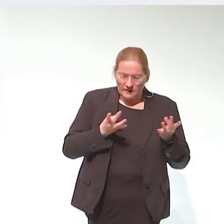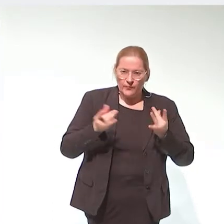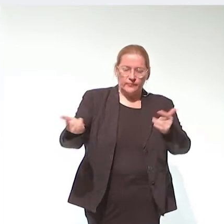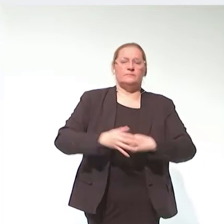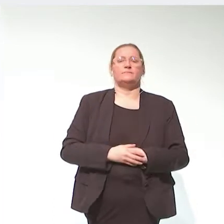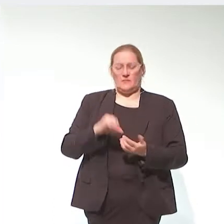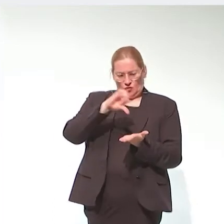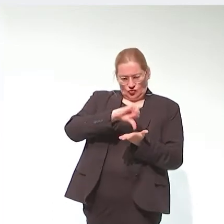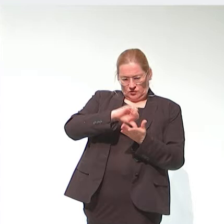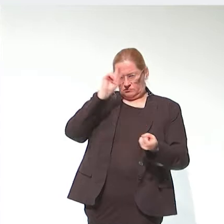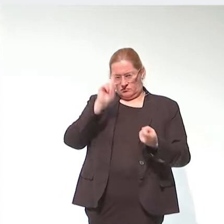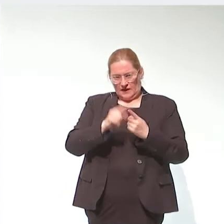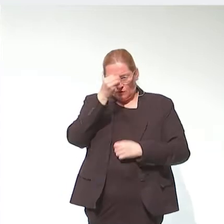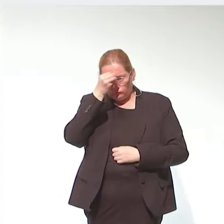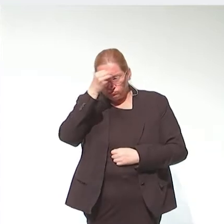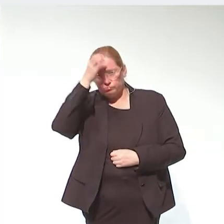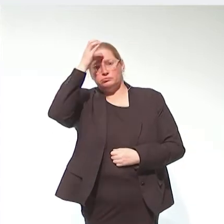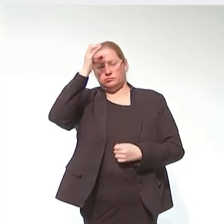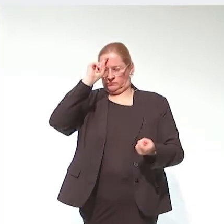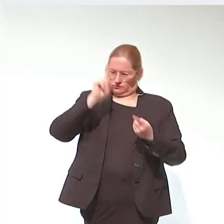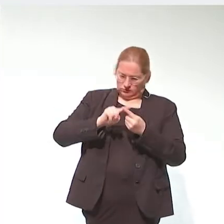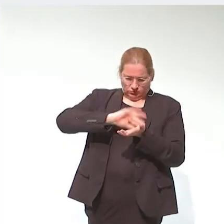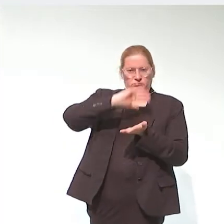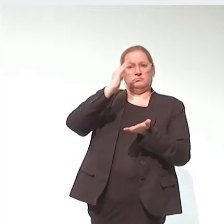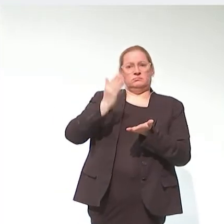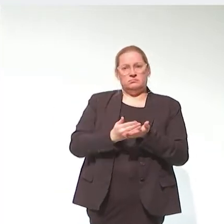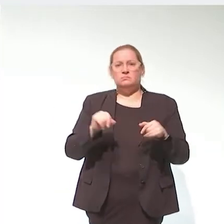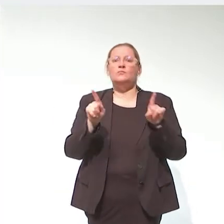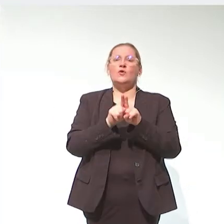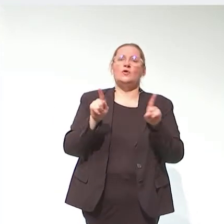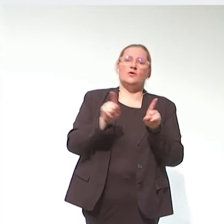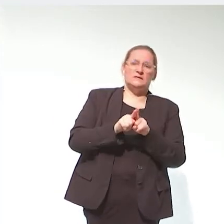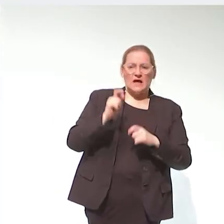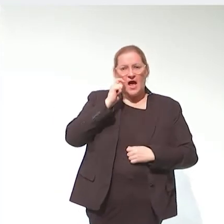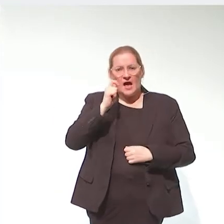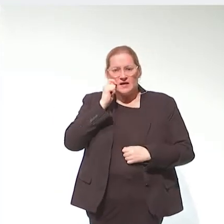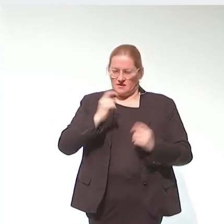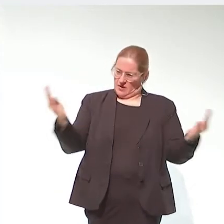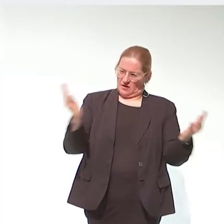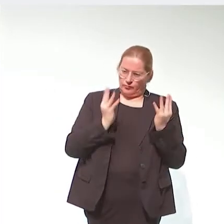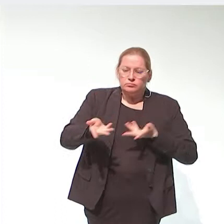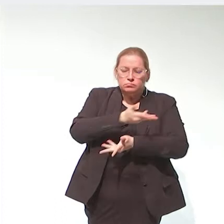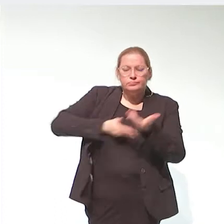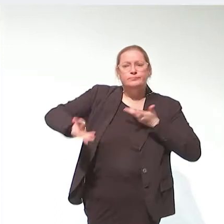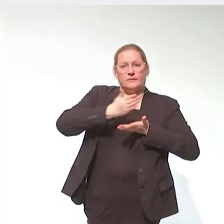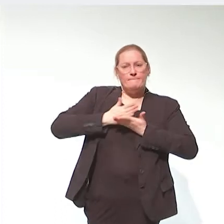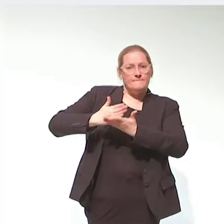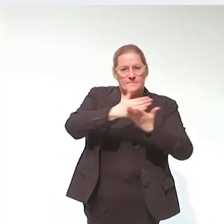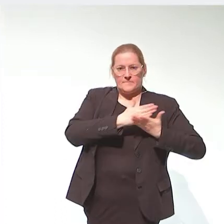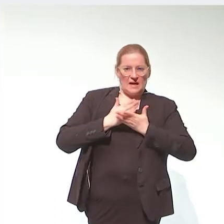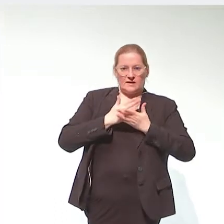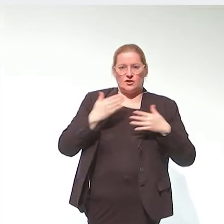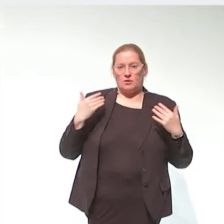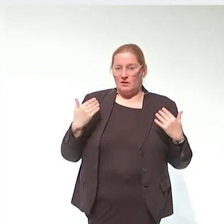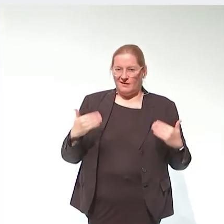sharing expertise, and we are very much looking forward for the work of the subgroup. Then let me tell you something about some transport